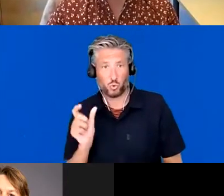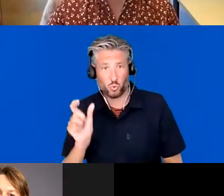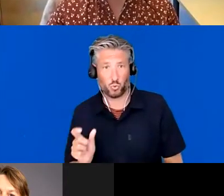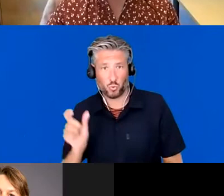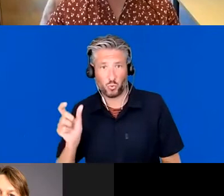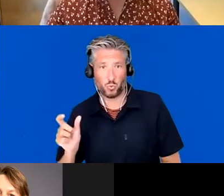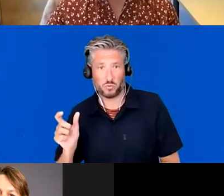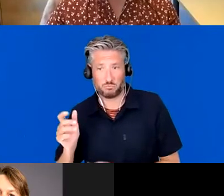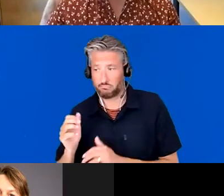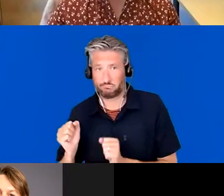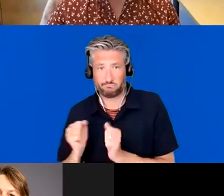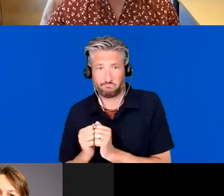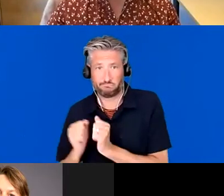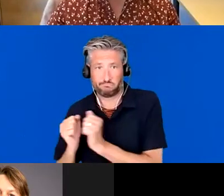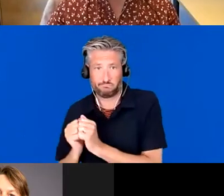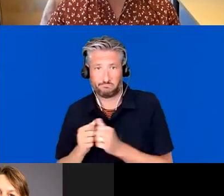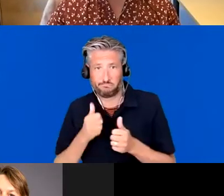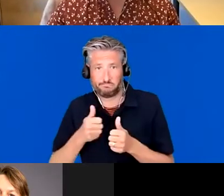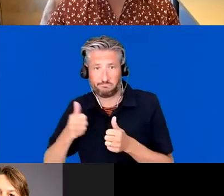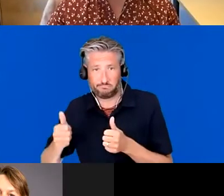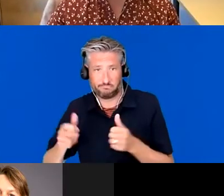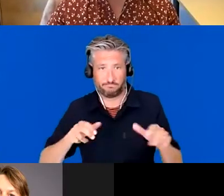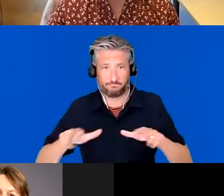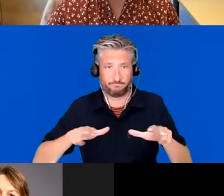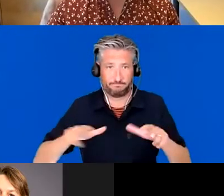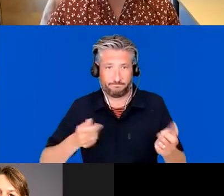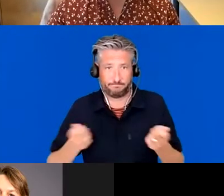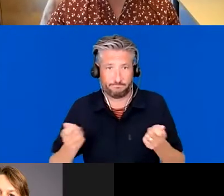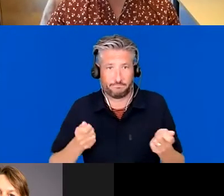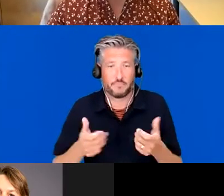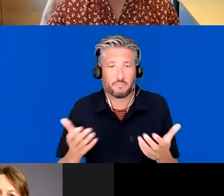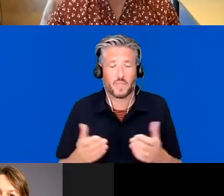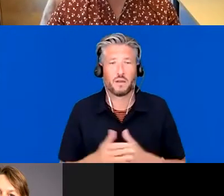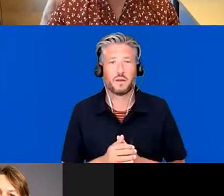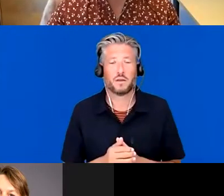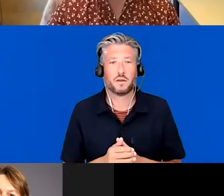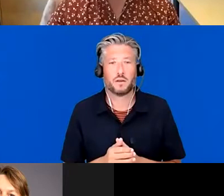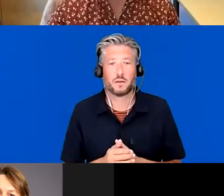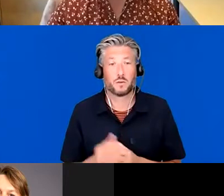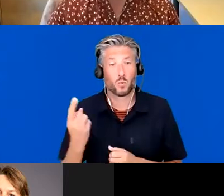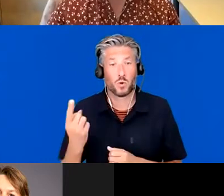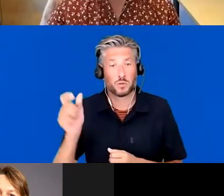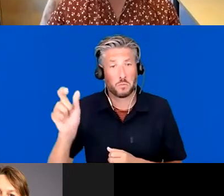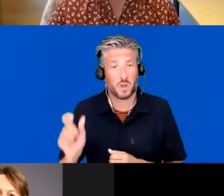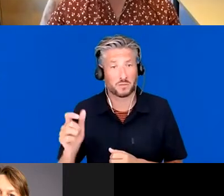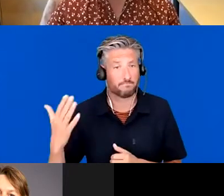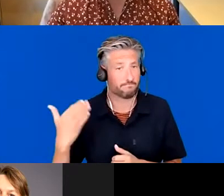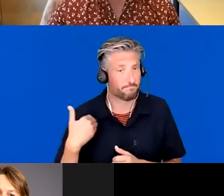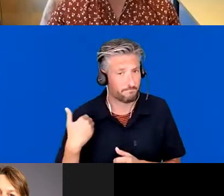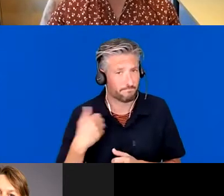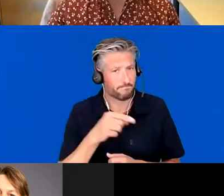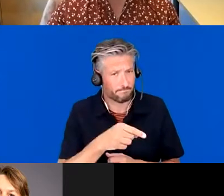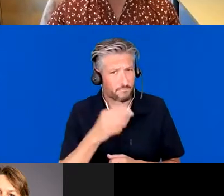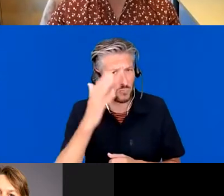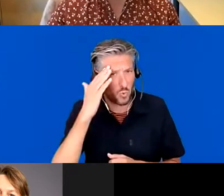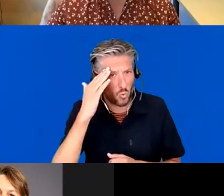And using basically, yeah, I mean, somebody pointed out to me, and that was quite interesting. Somebody said, listen, we've all, because of the